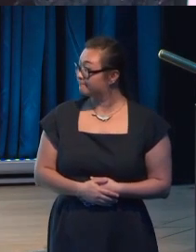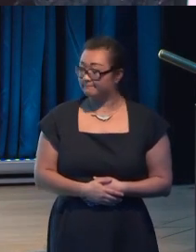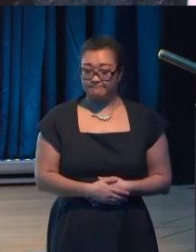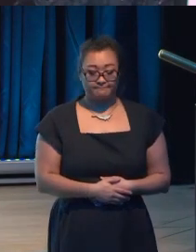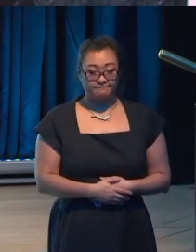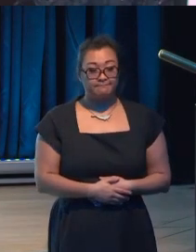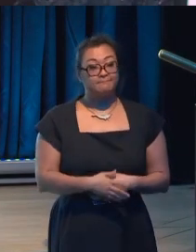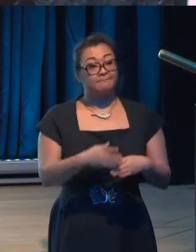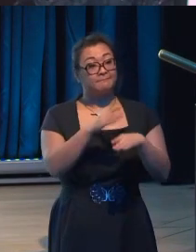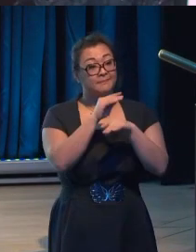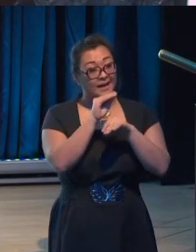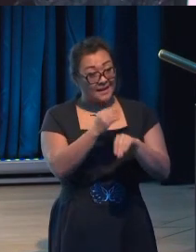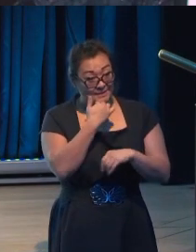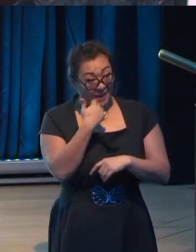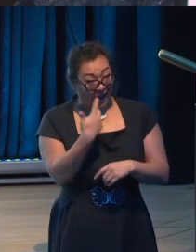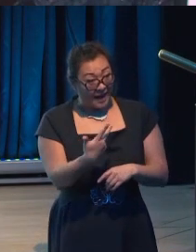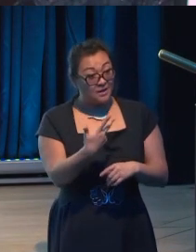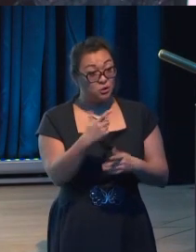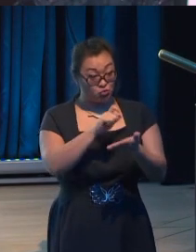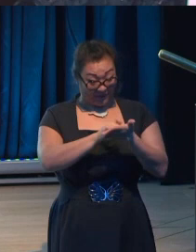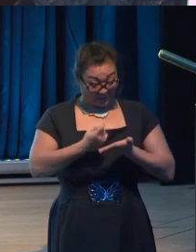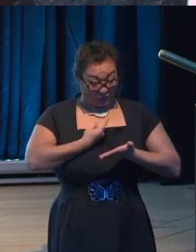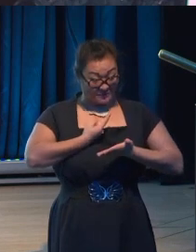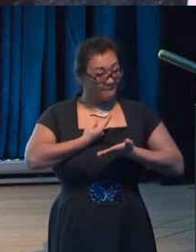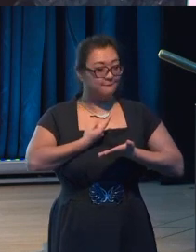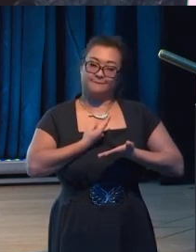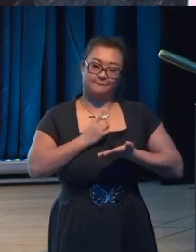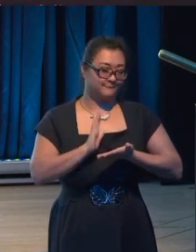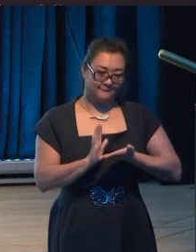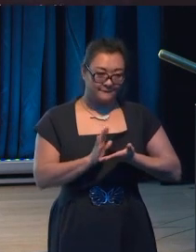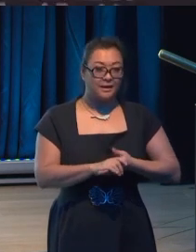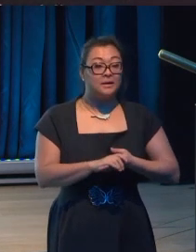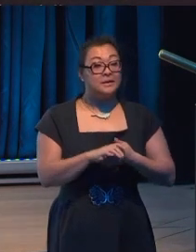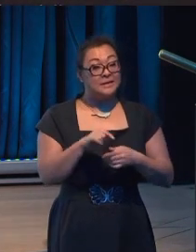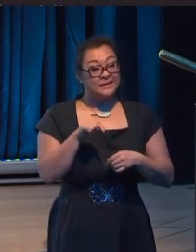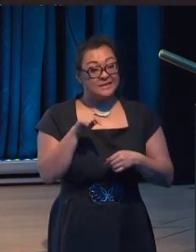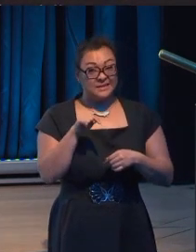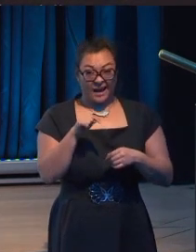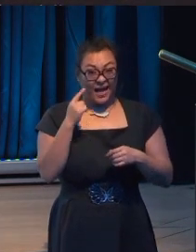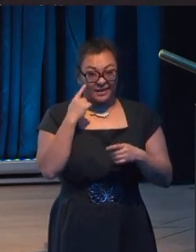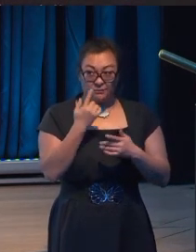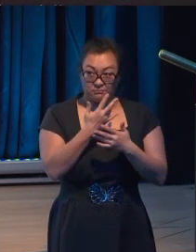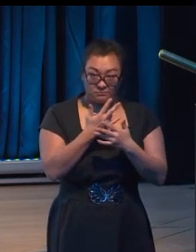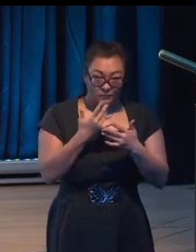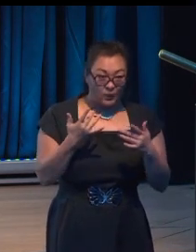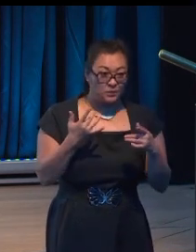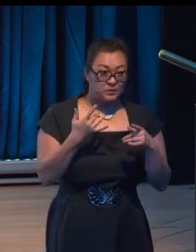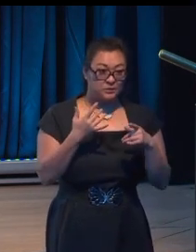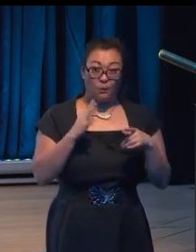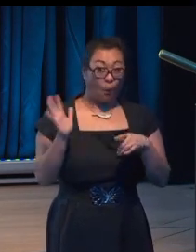Lesson number 8, you're not writing for yourself. So this is something that I suspect will resonate with all game